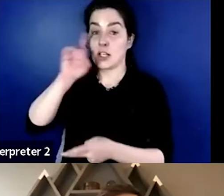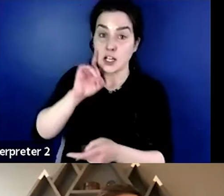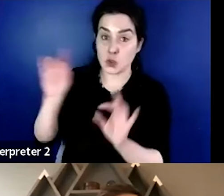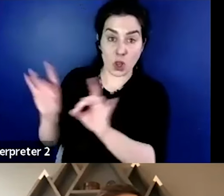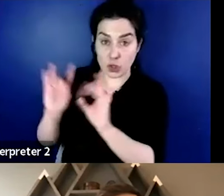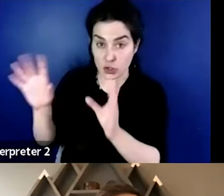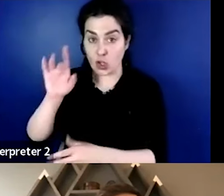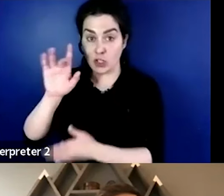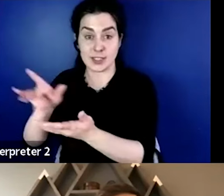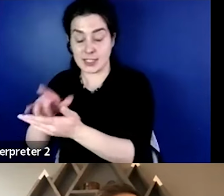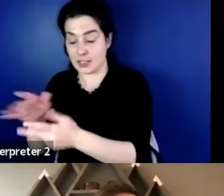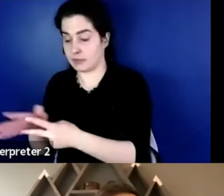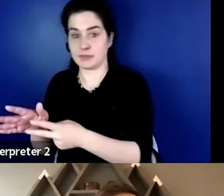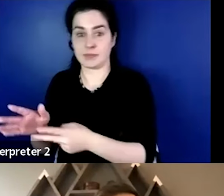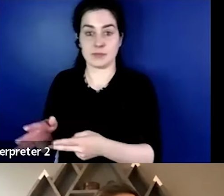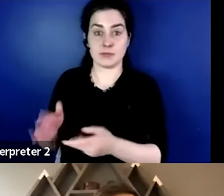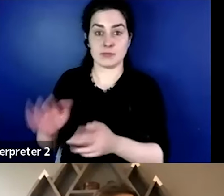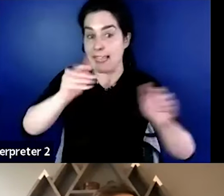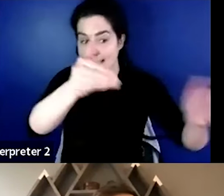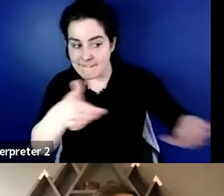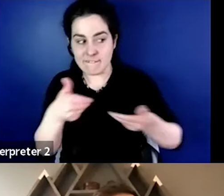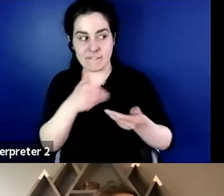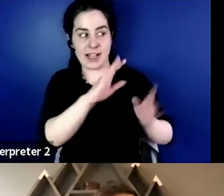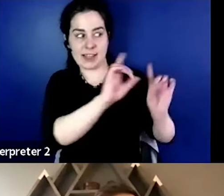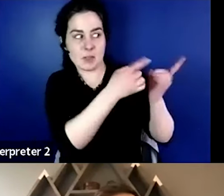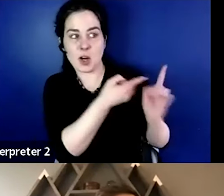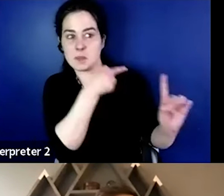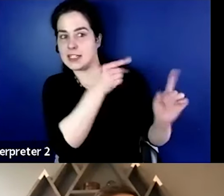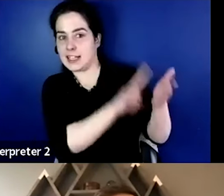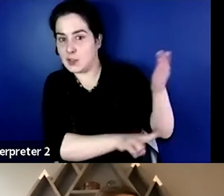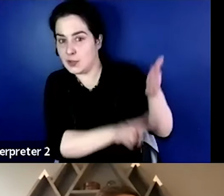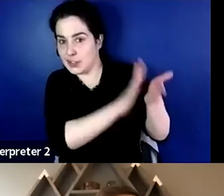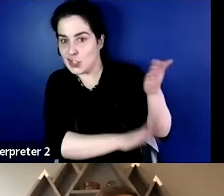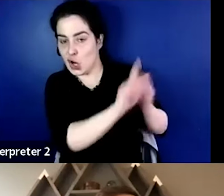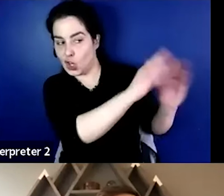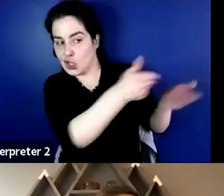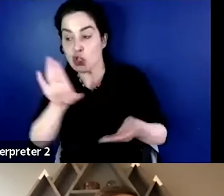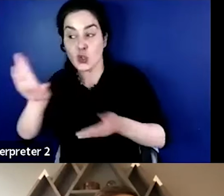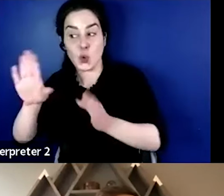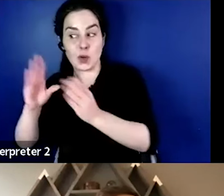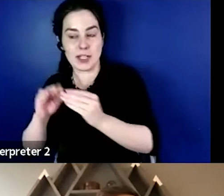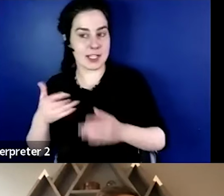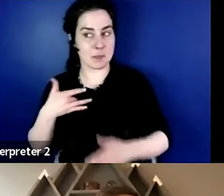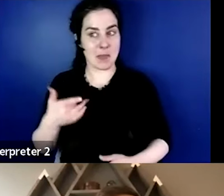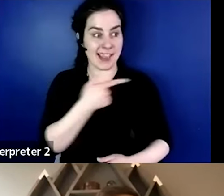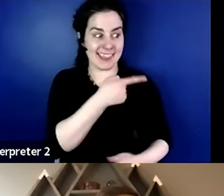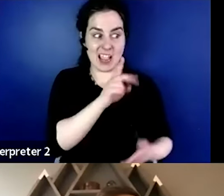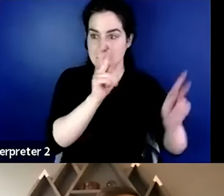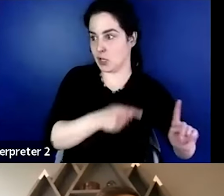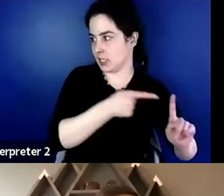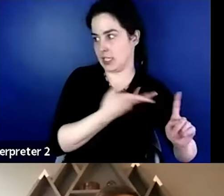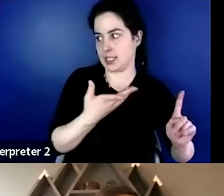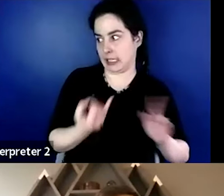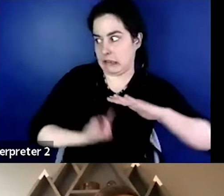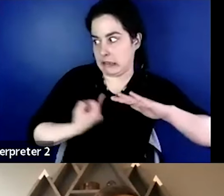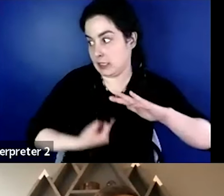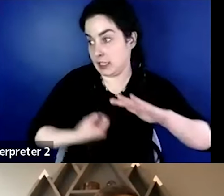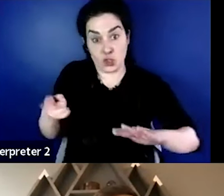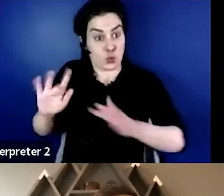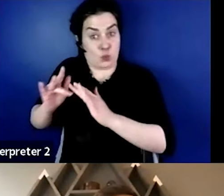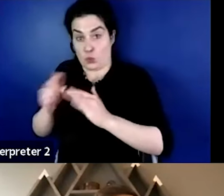invite the local sexual assault center in the university or college to one of your meetings, because oftentimes that person is very isolated. You've already had established network, and